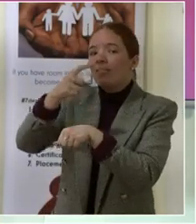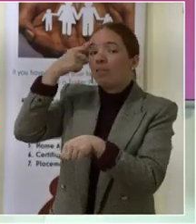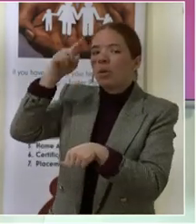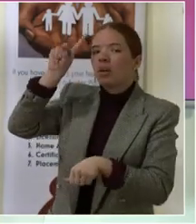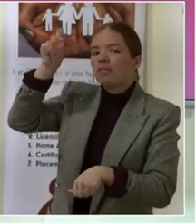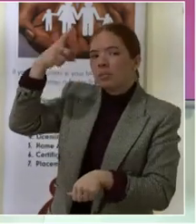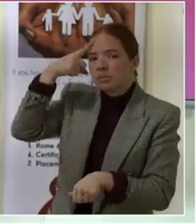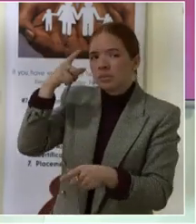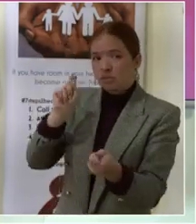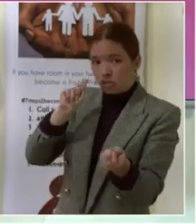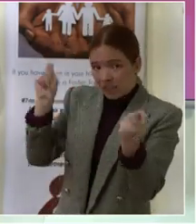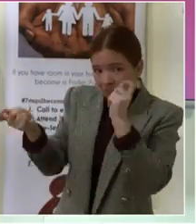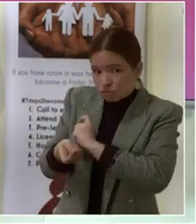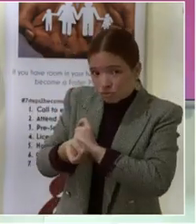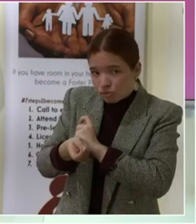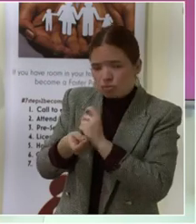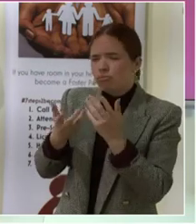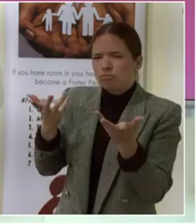change?